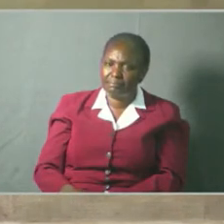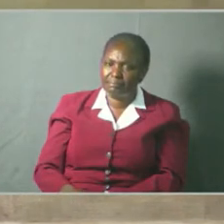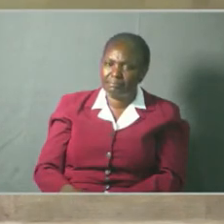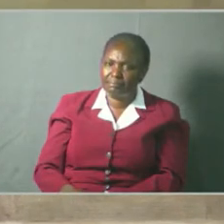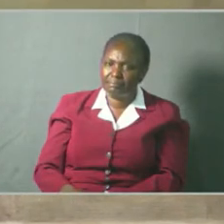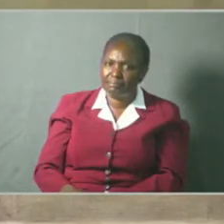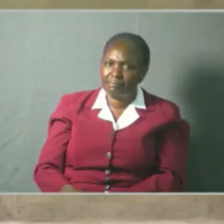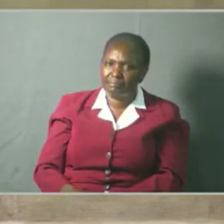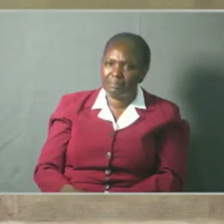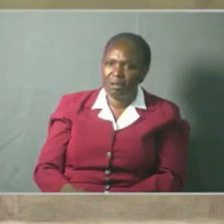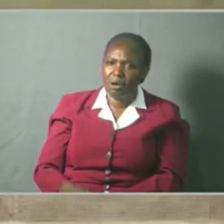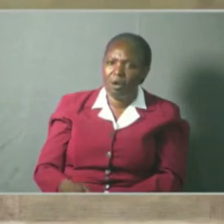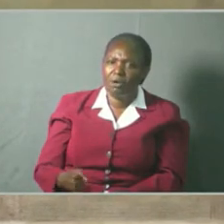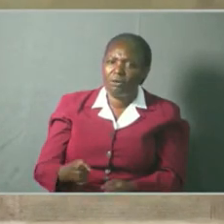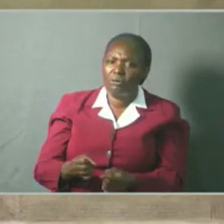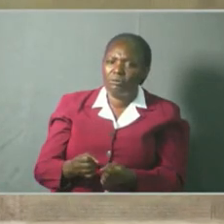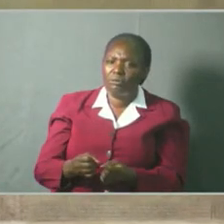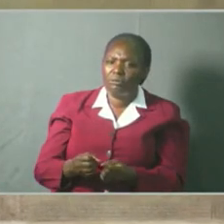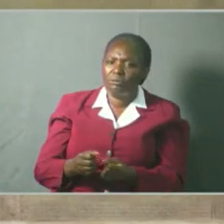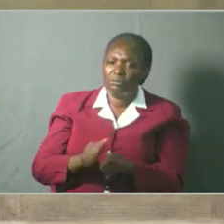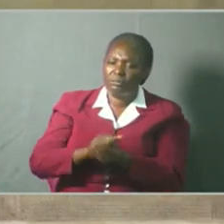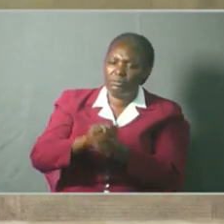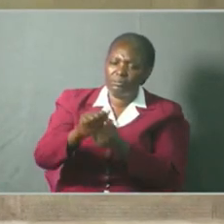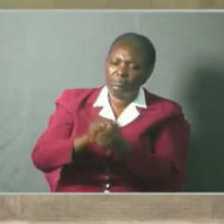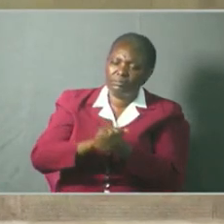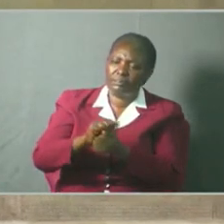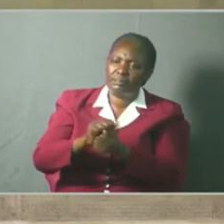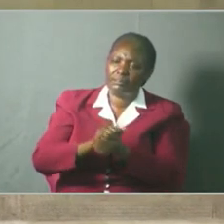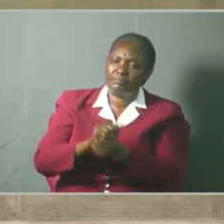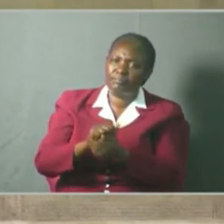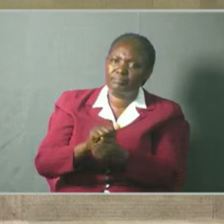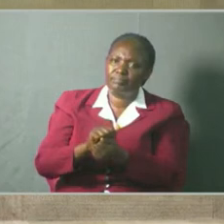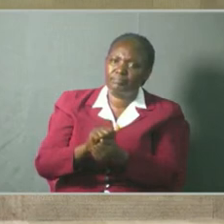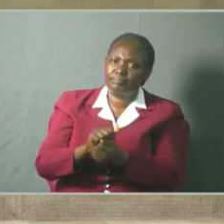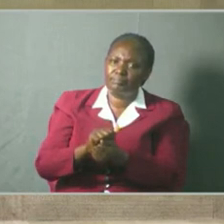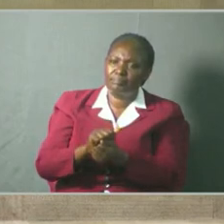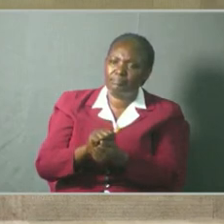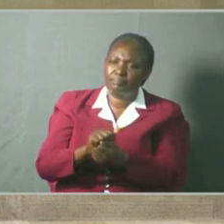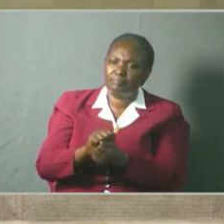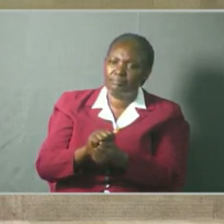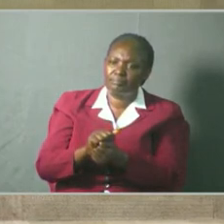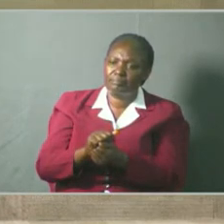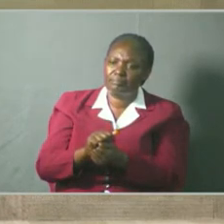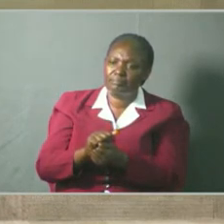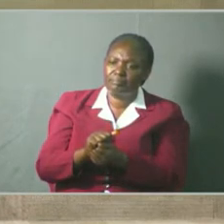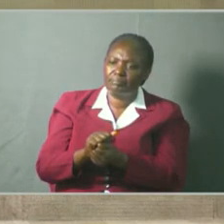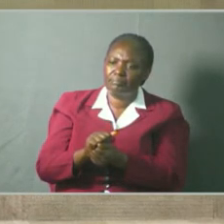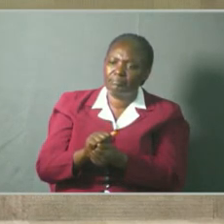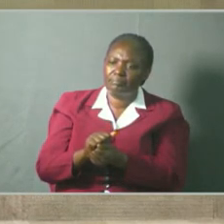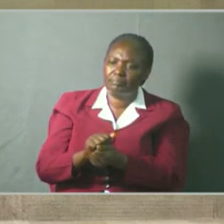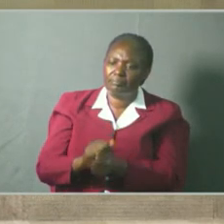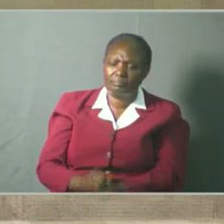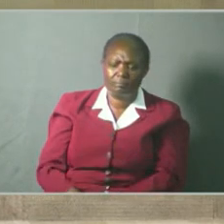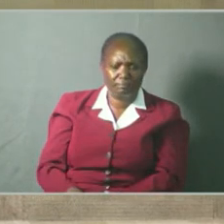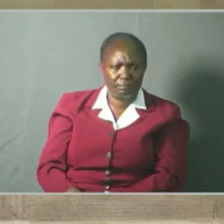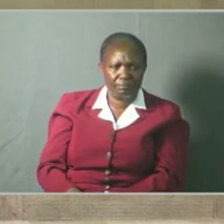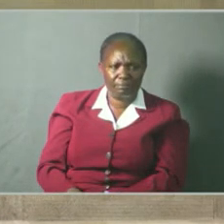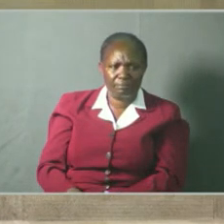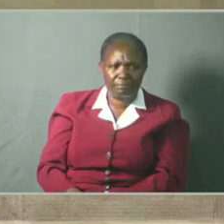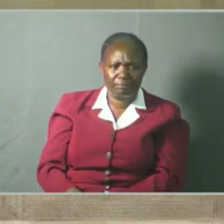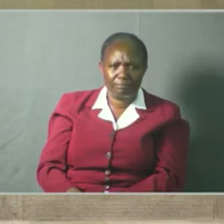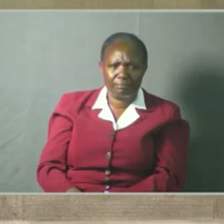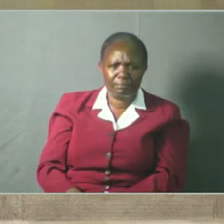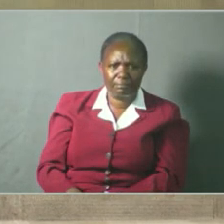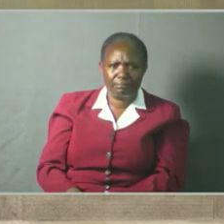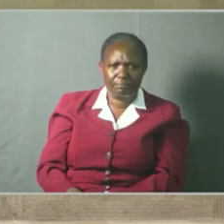only on Friday, and then there was no problem. It was not feel well, but I